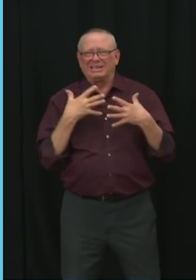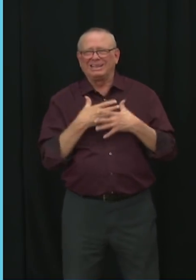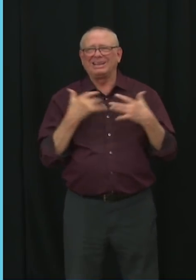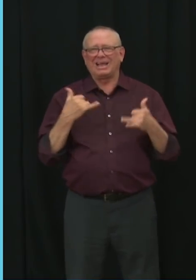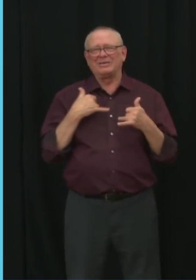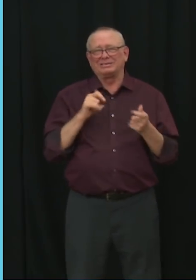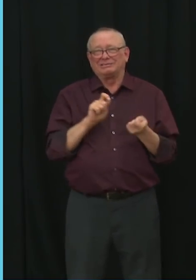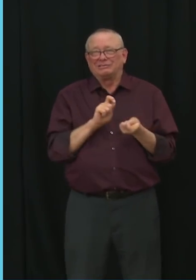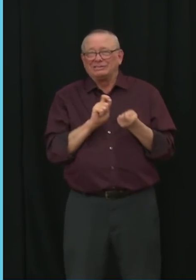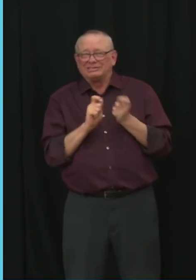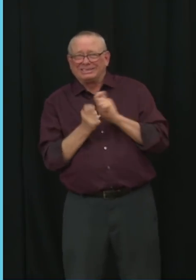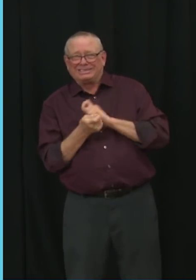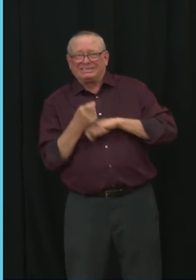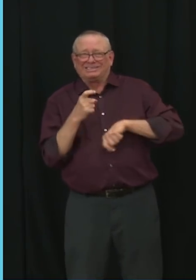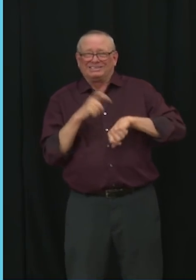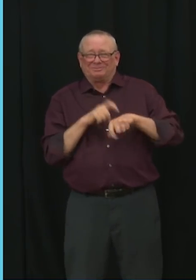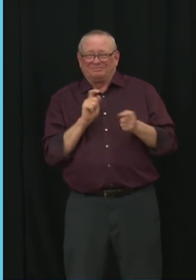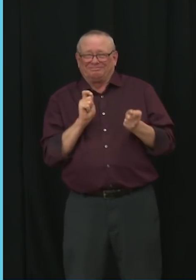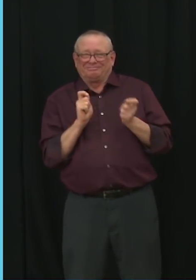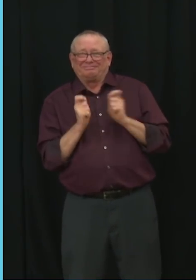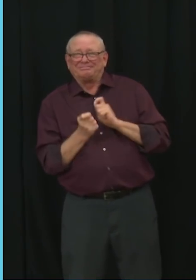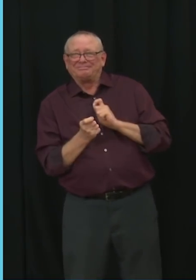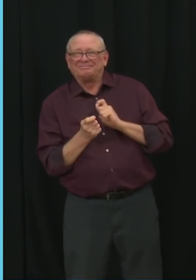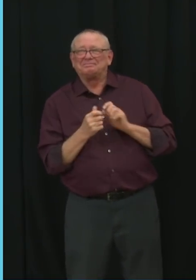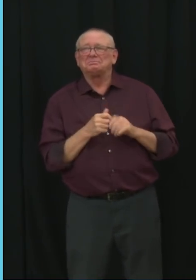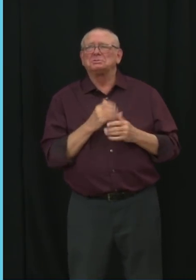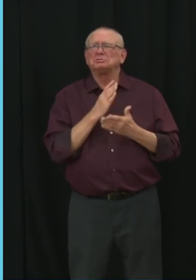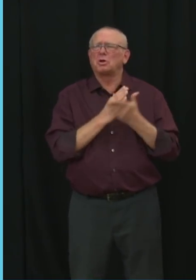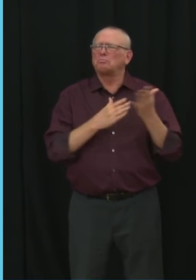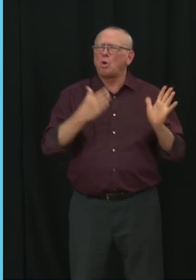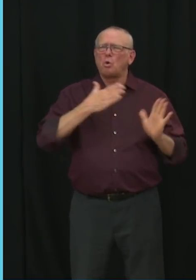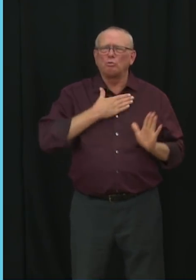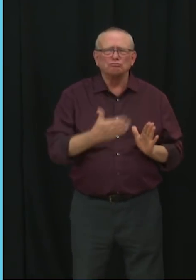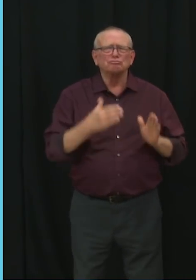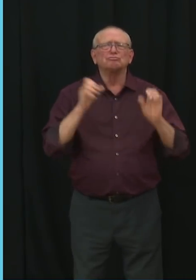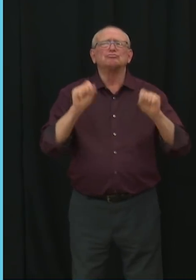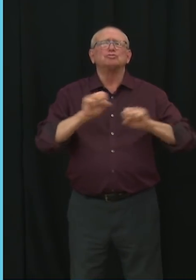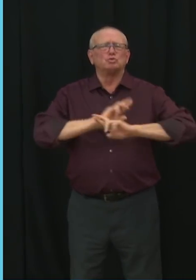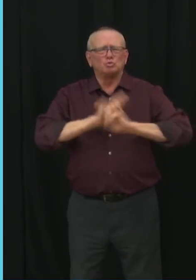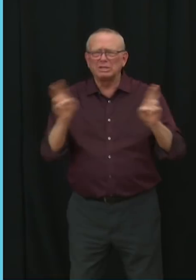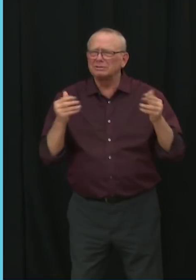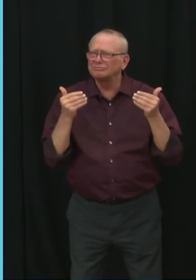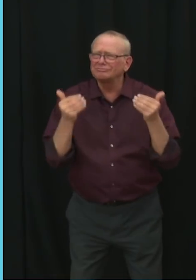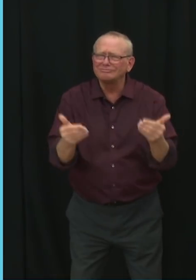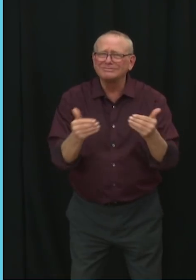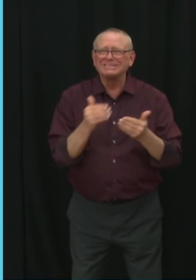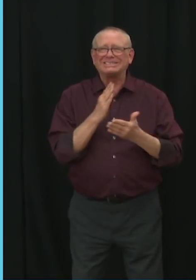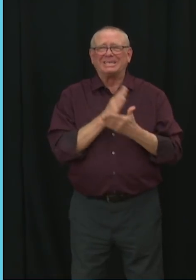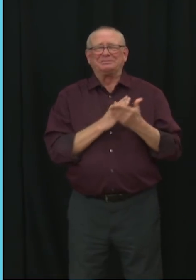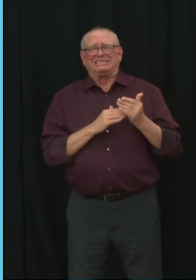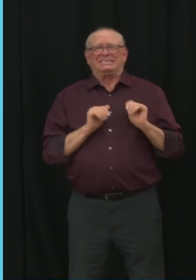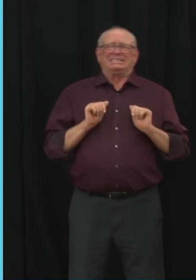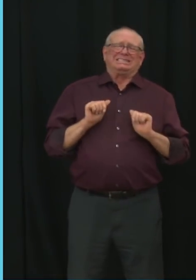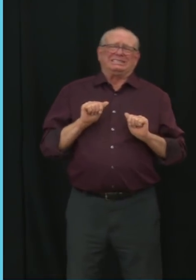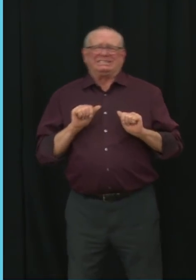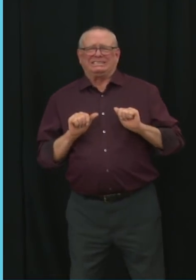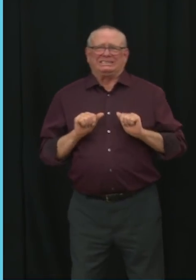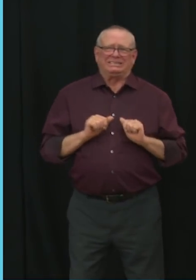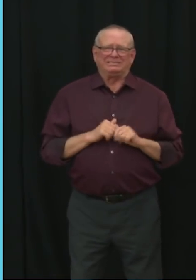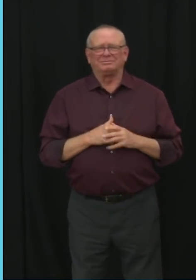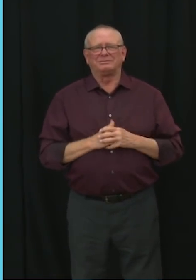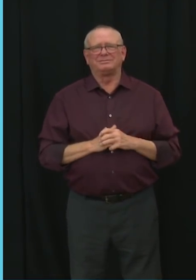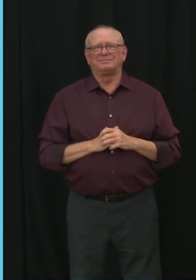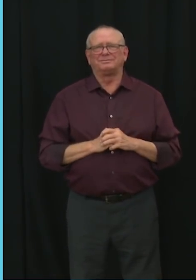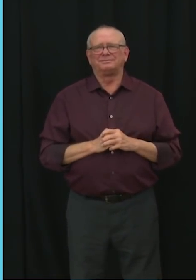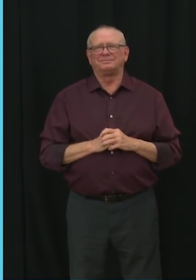people are, willing and eager to move forward, and others are concerned. We need to be respectful of